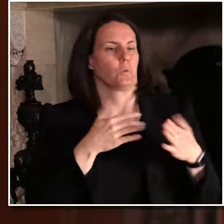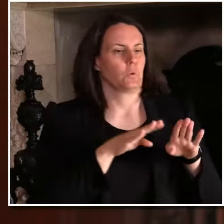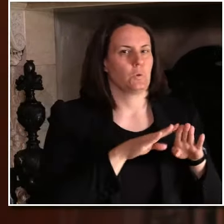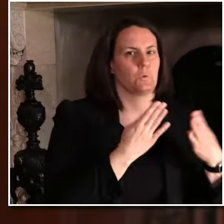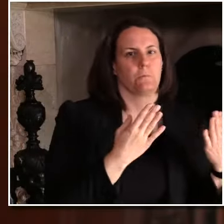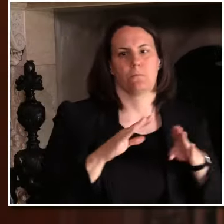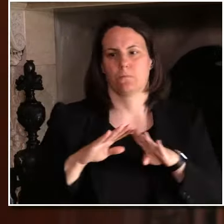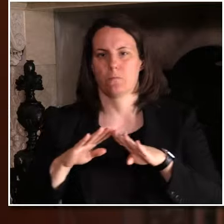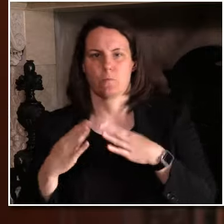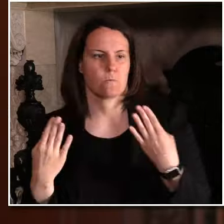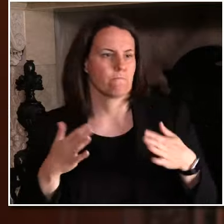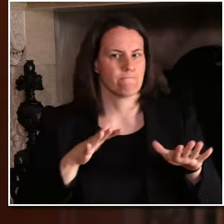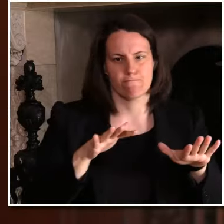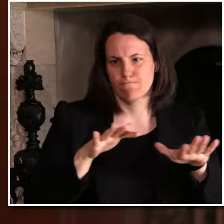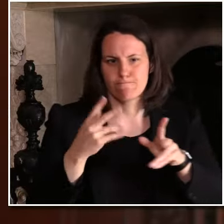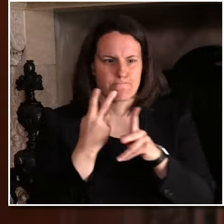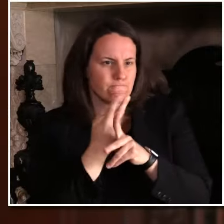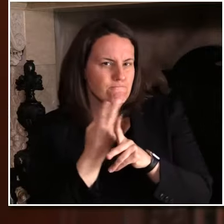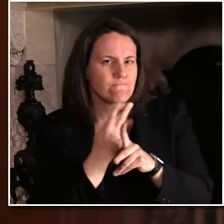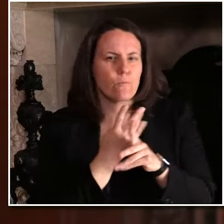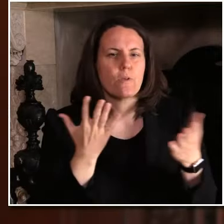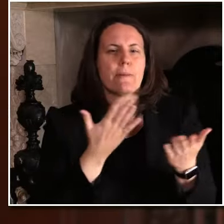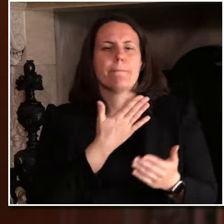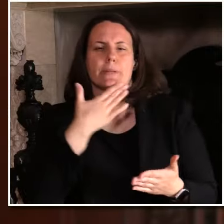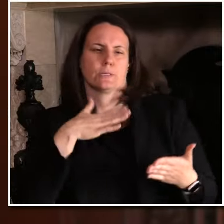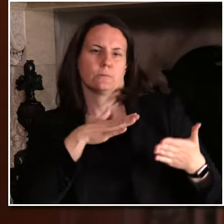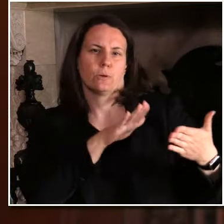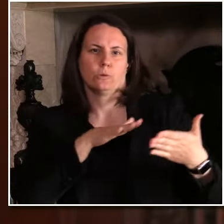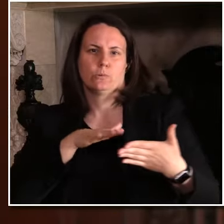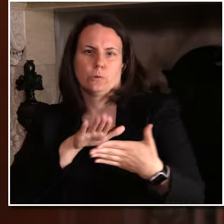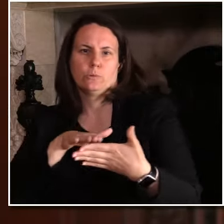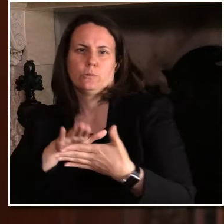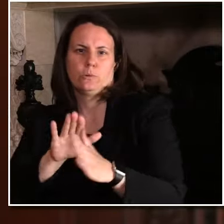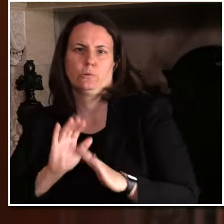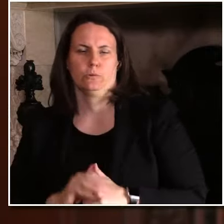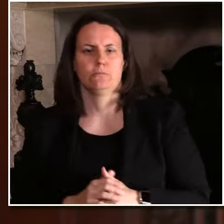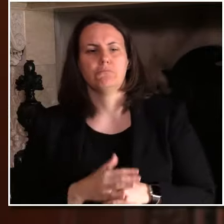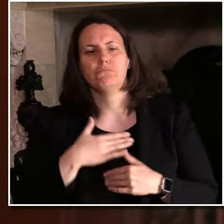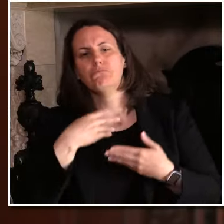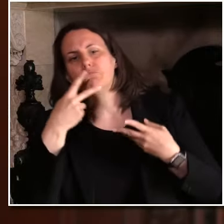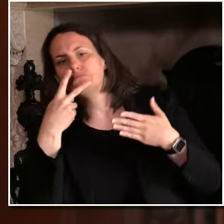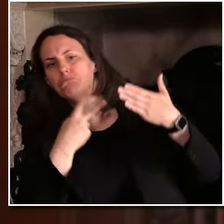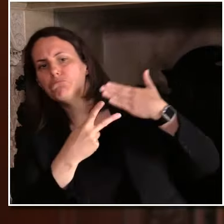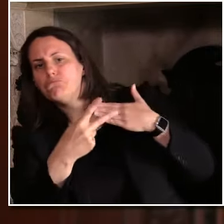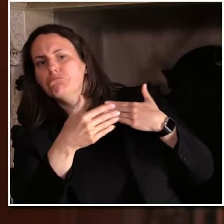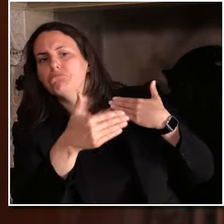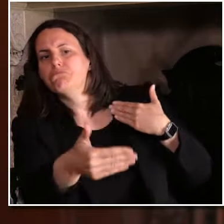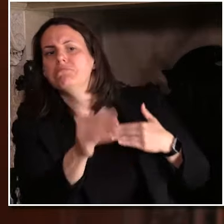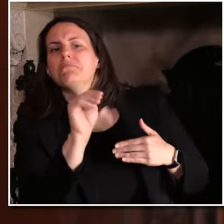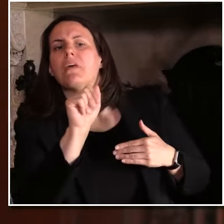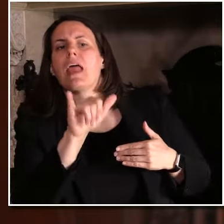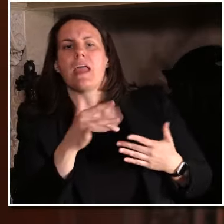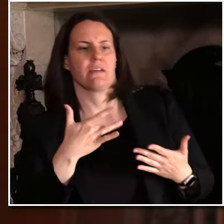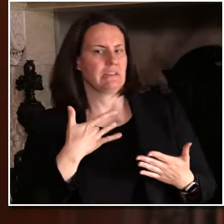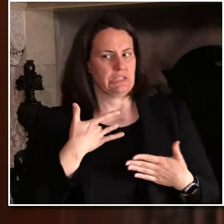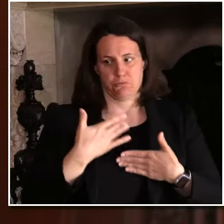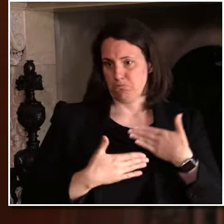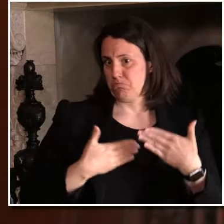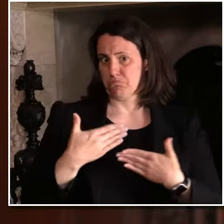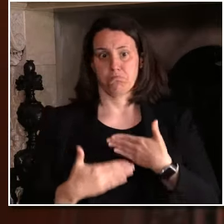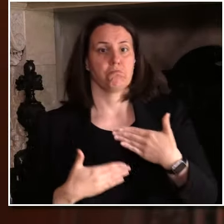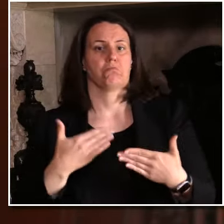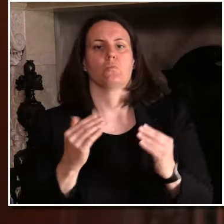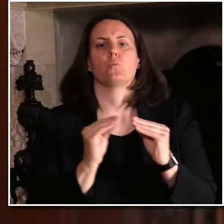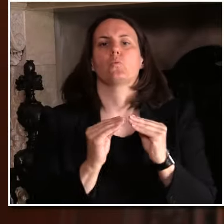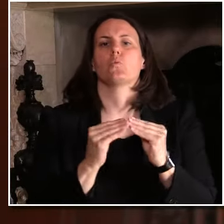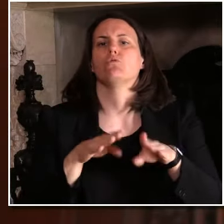26th. And in the meantime, we'll all have to keep doing our part so that our families, our neighbors, and our communities